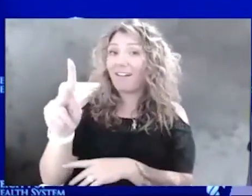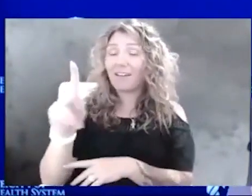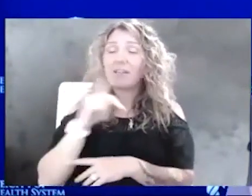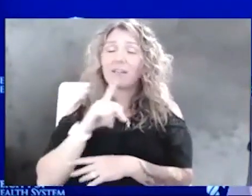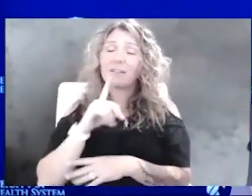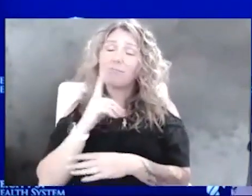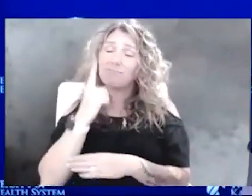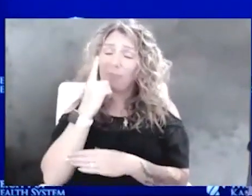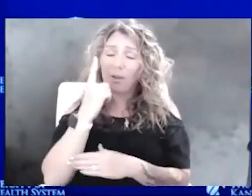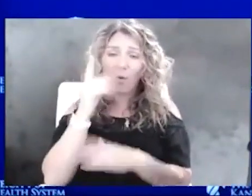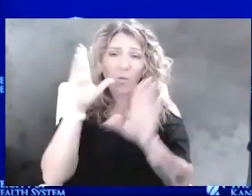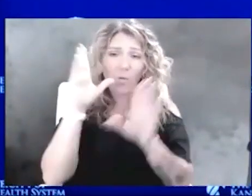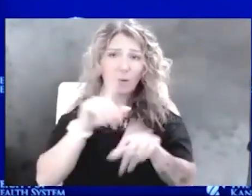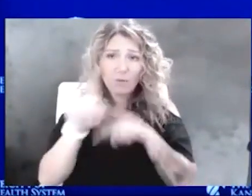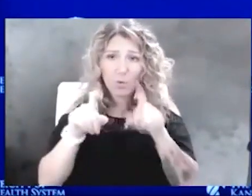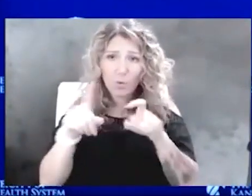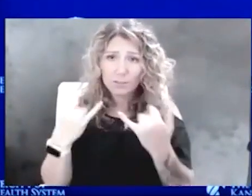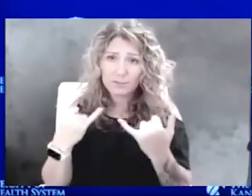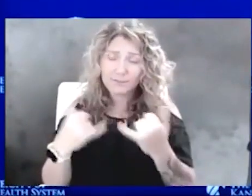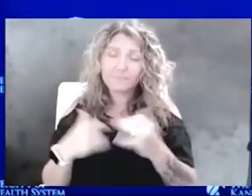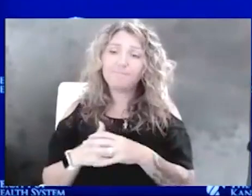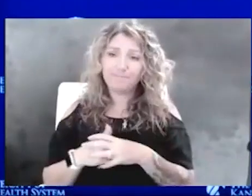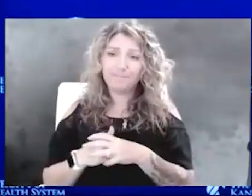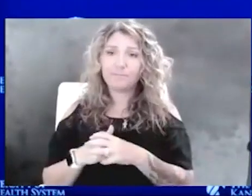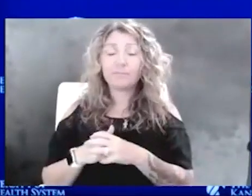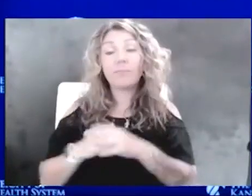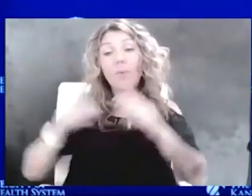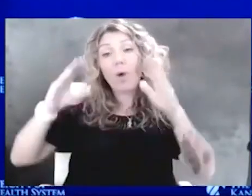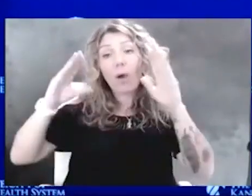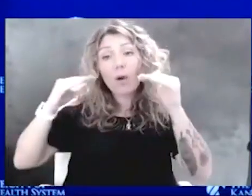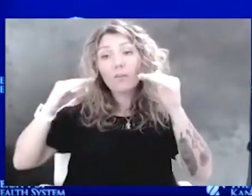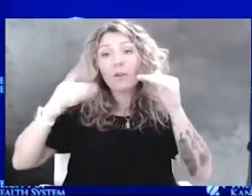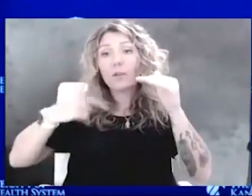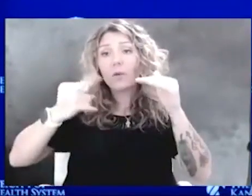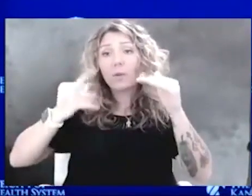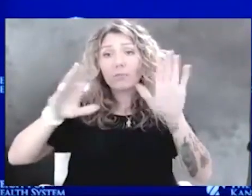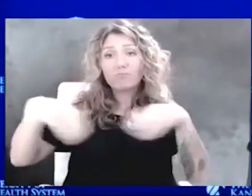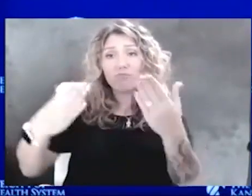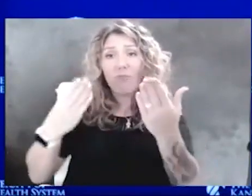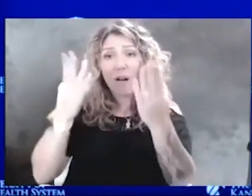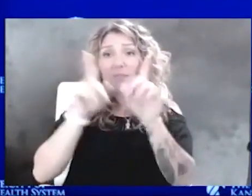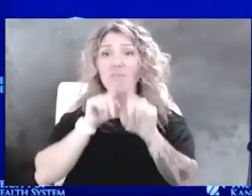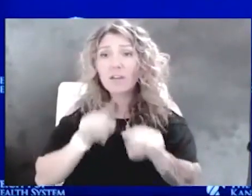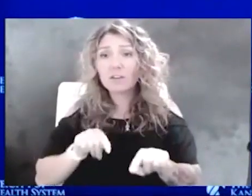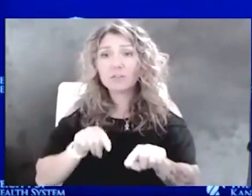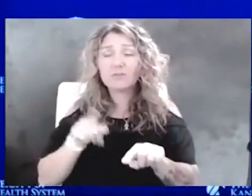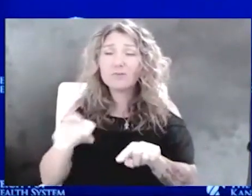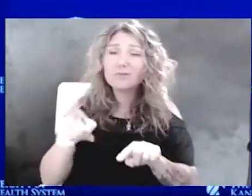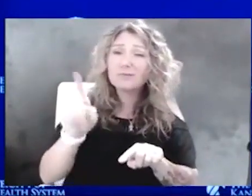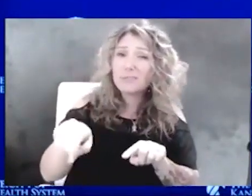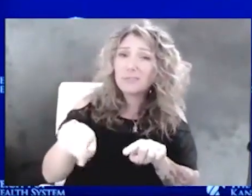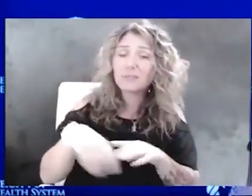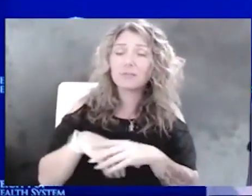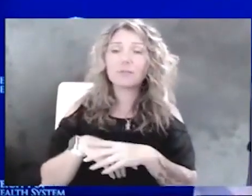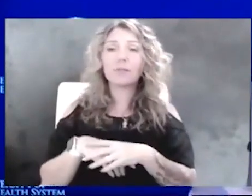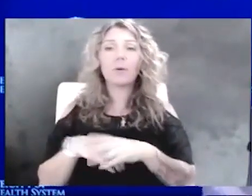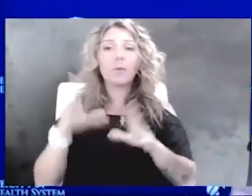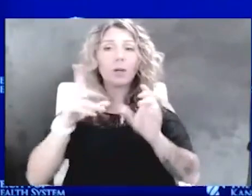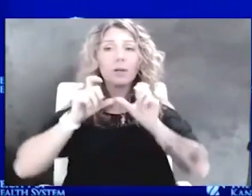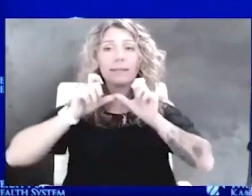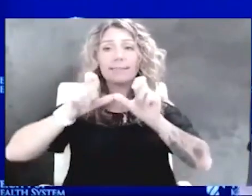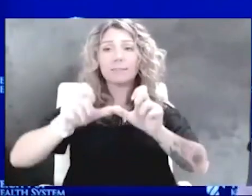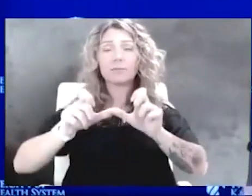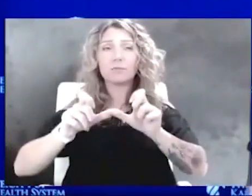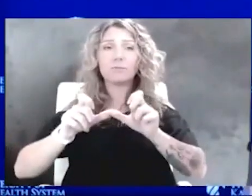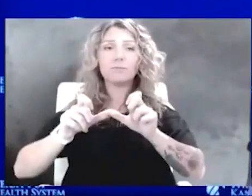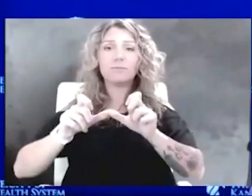today. Hopefully we gave you the answers that you were looking for. We will continue to